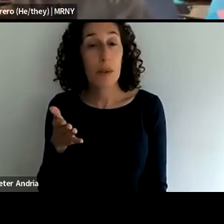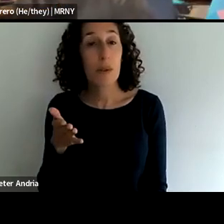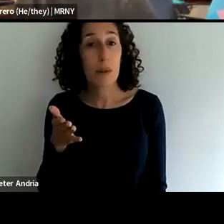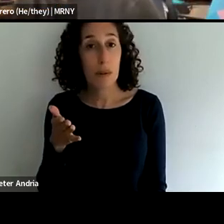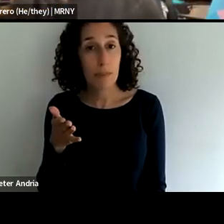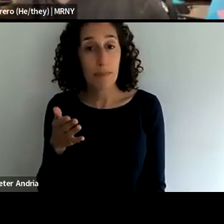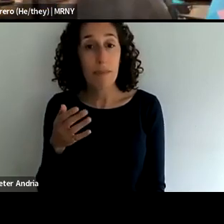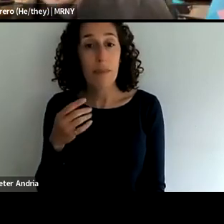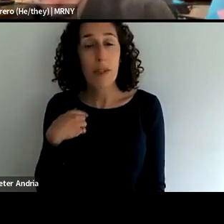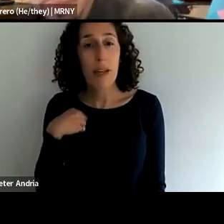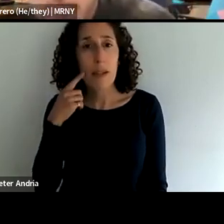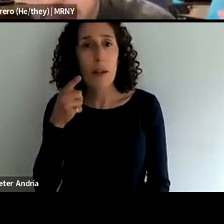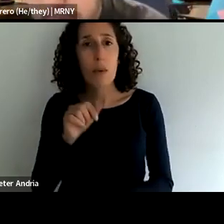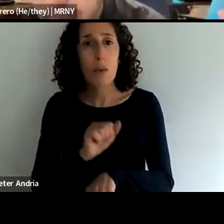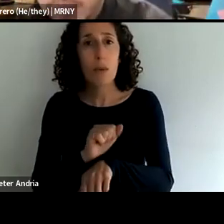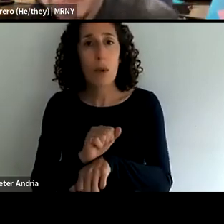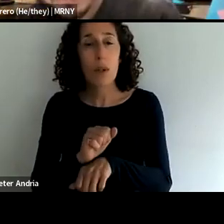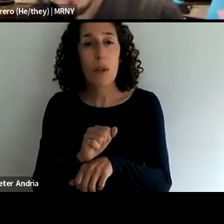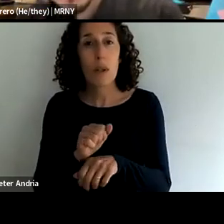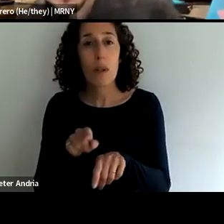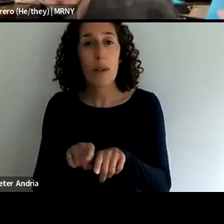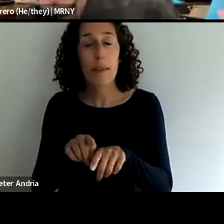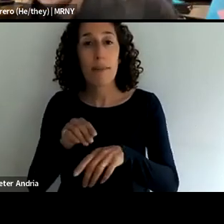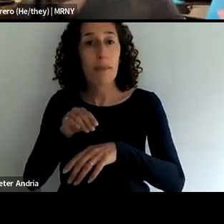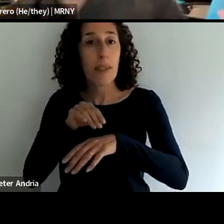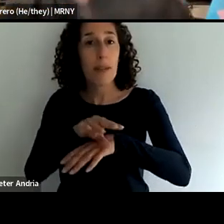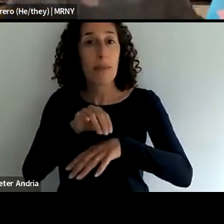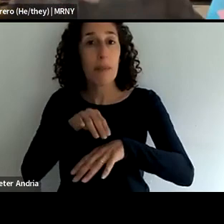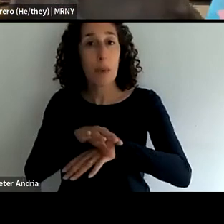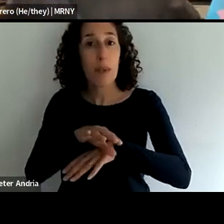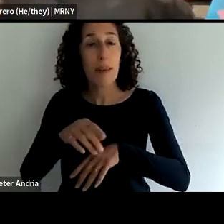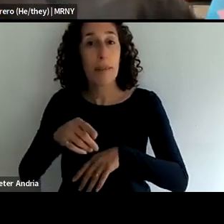or may not do some of this performative, and this